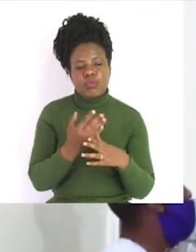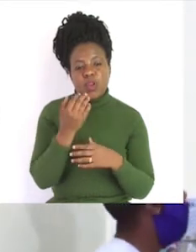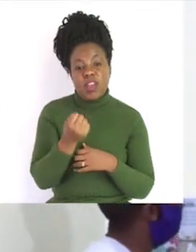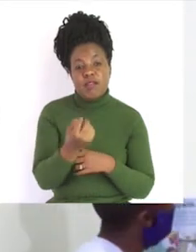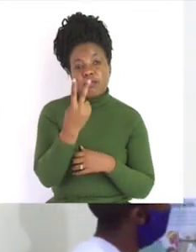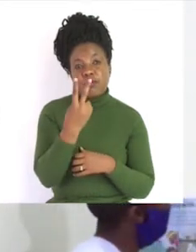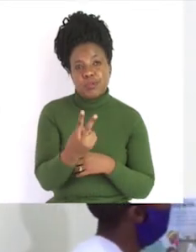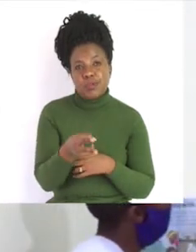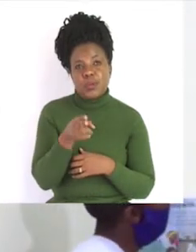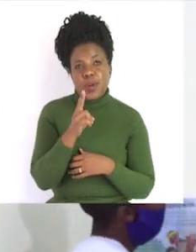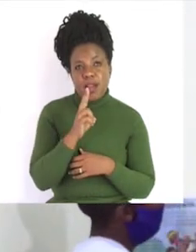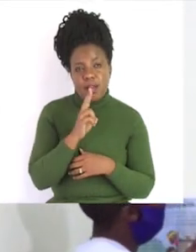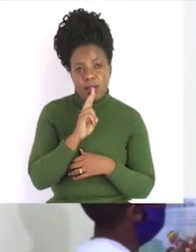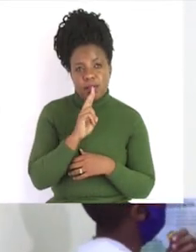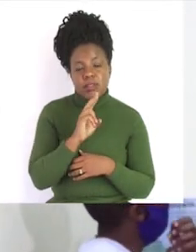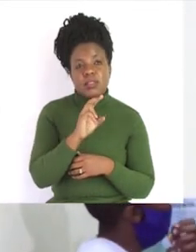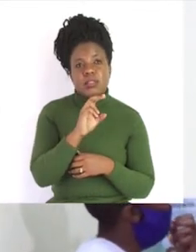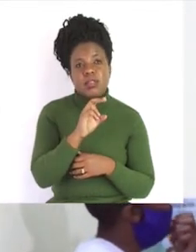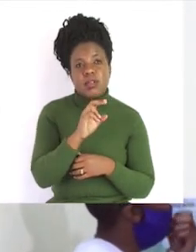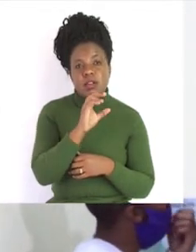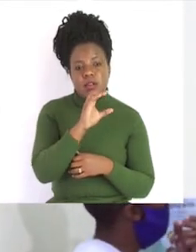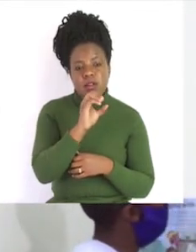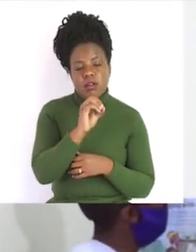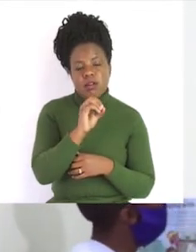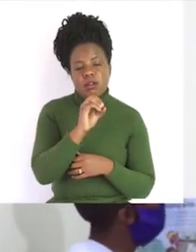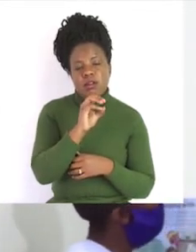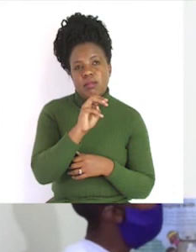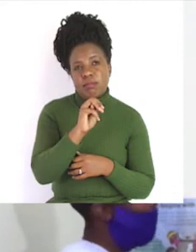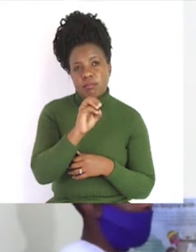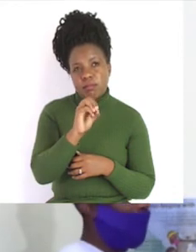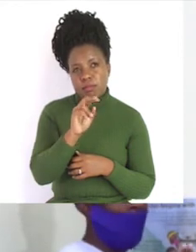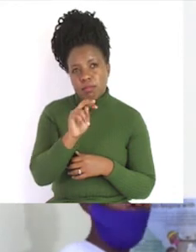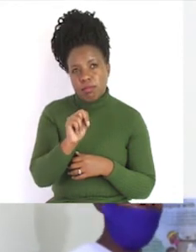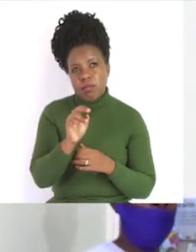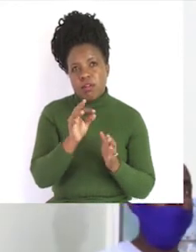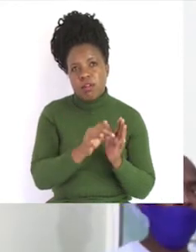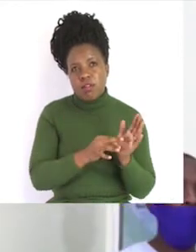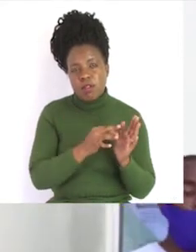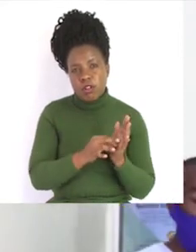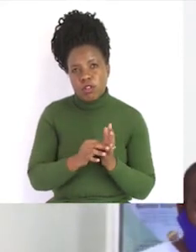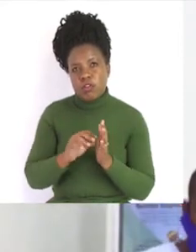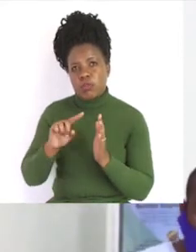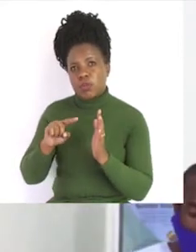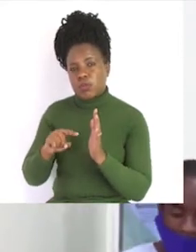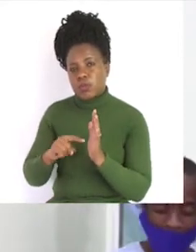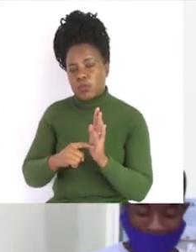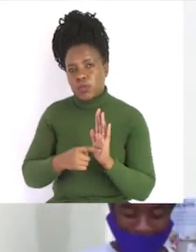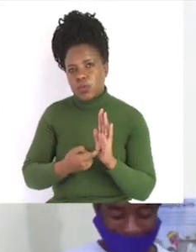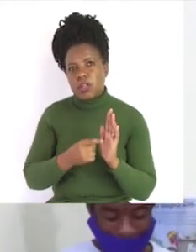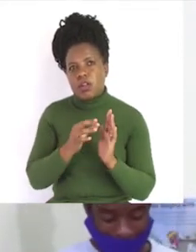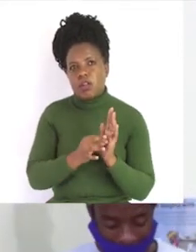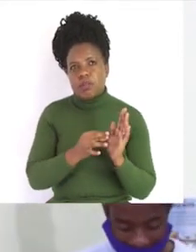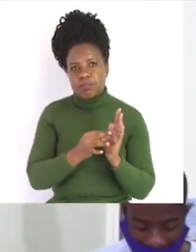For example, it will say 23 divided by 4 is equals 5 remainder 3. Okay,